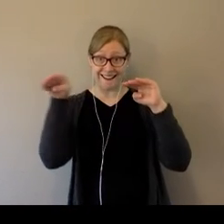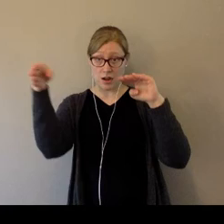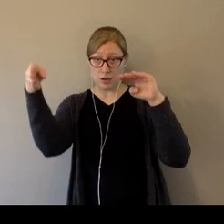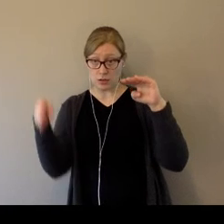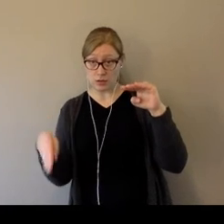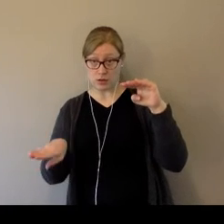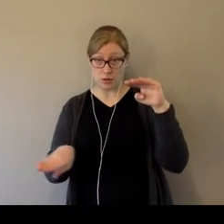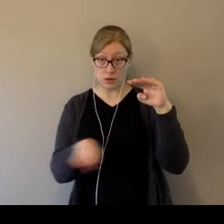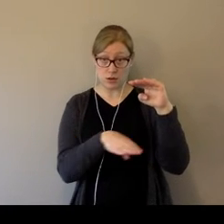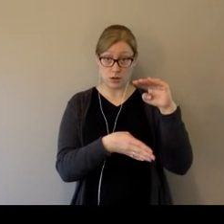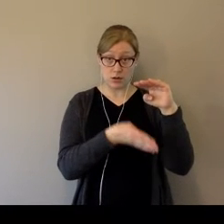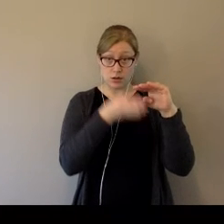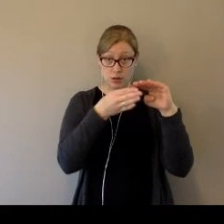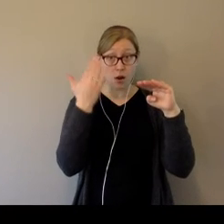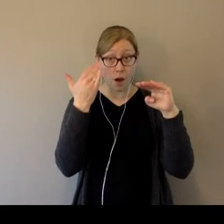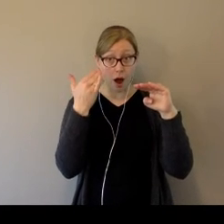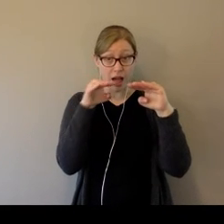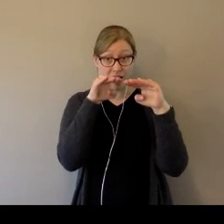sides because